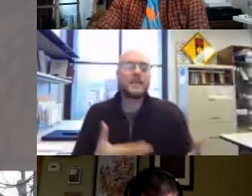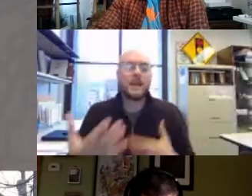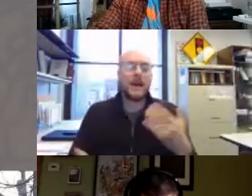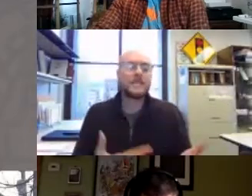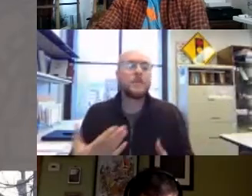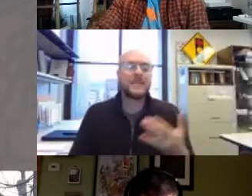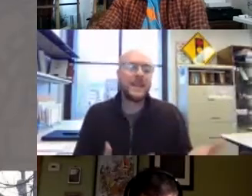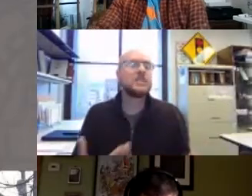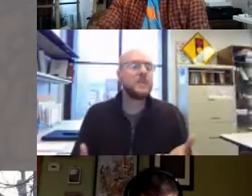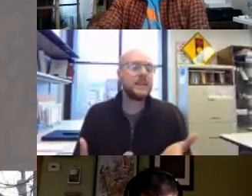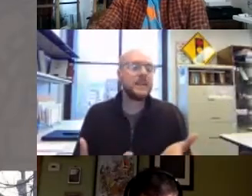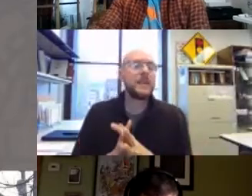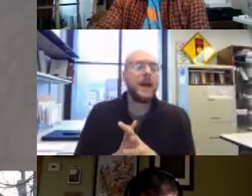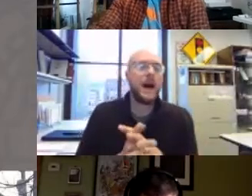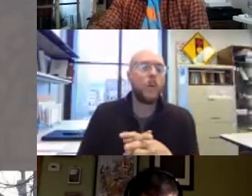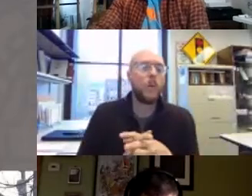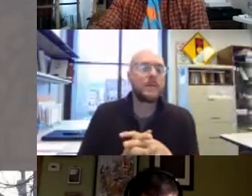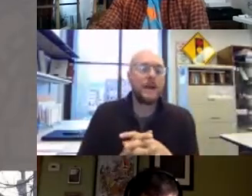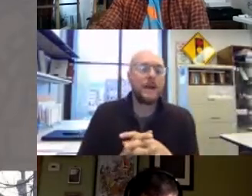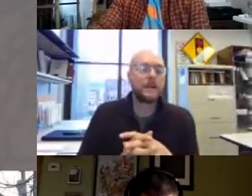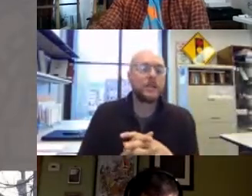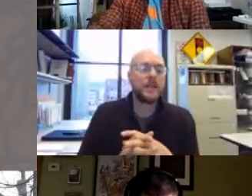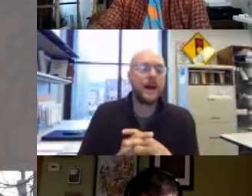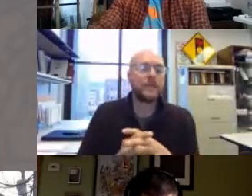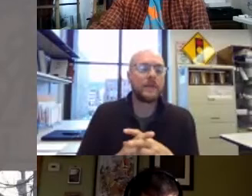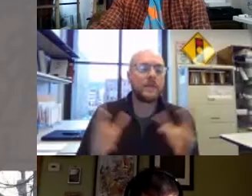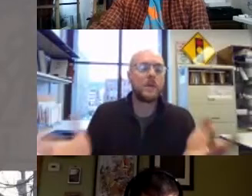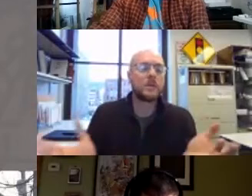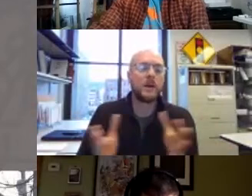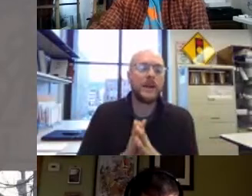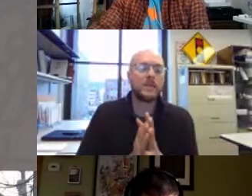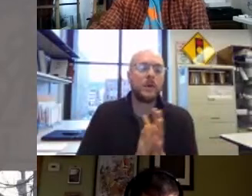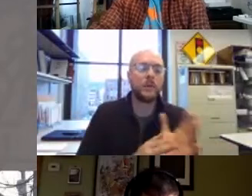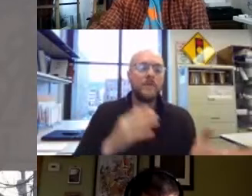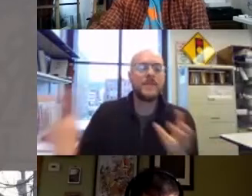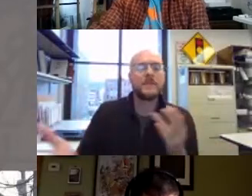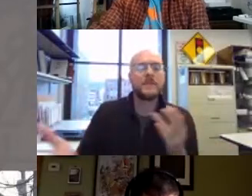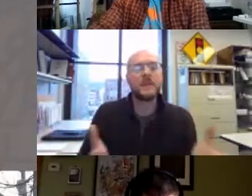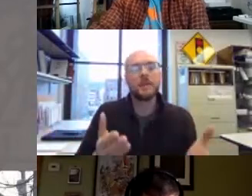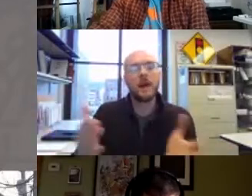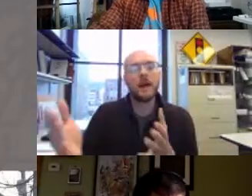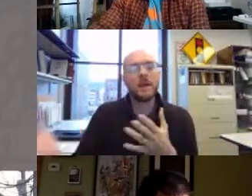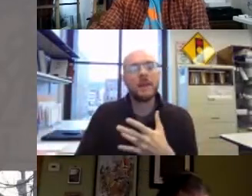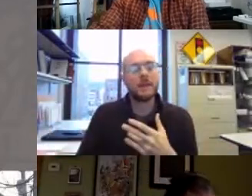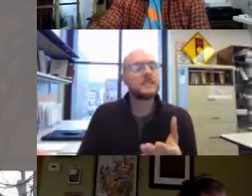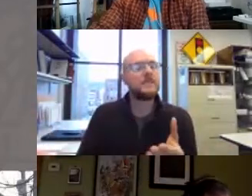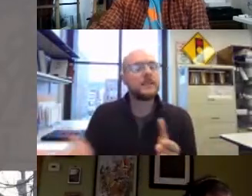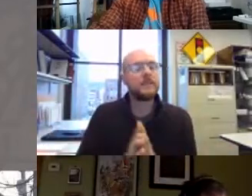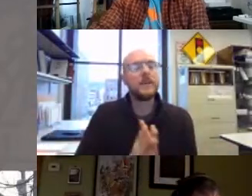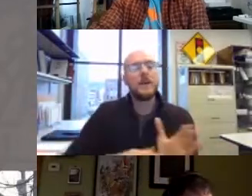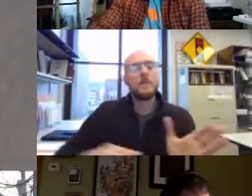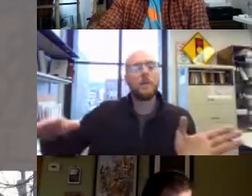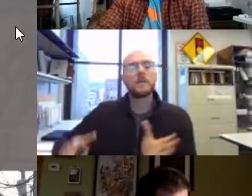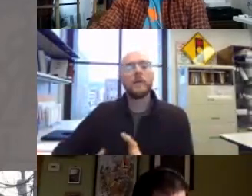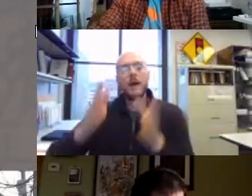can more or less still maintain speed with drivers for the most part. And so we find them to be a bit less